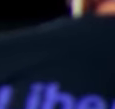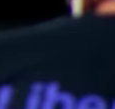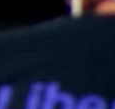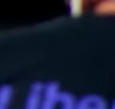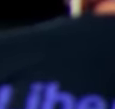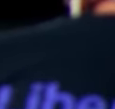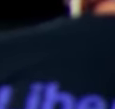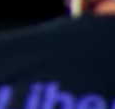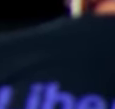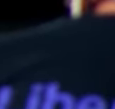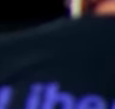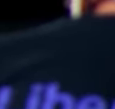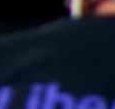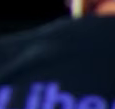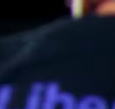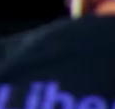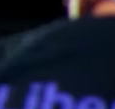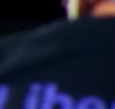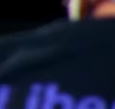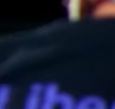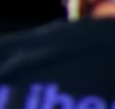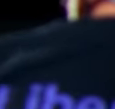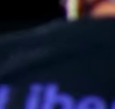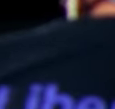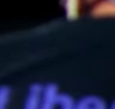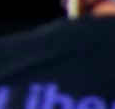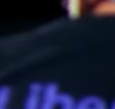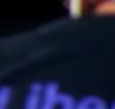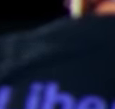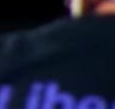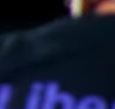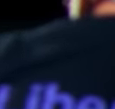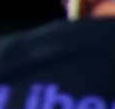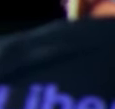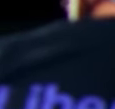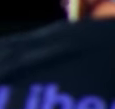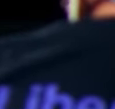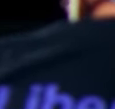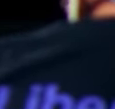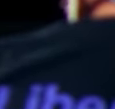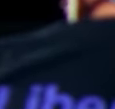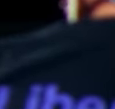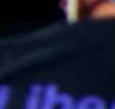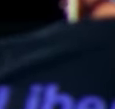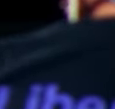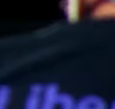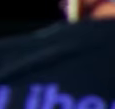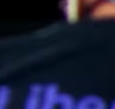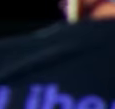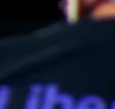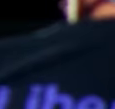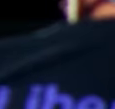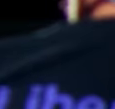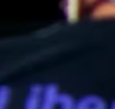for feminist interparliamentary caucuses, knowledge exchange among countries, the facilitation of